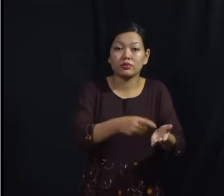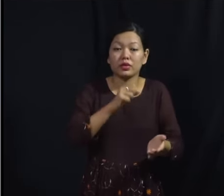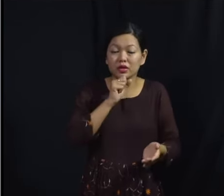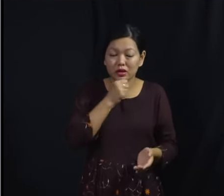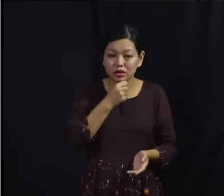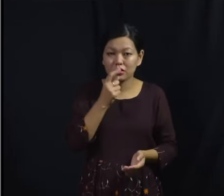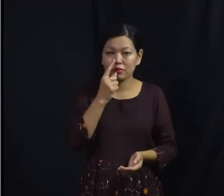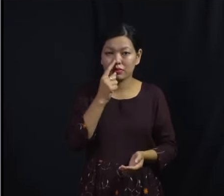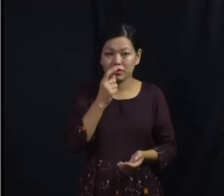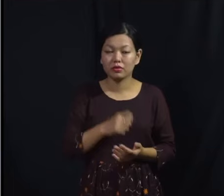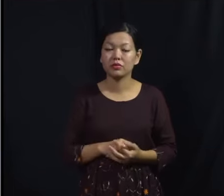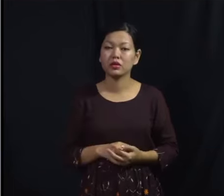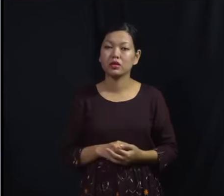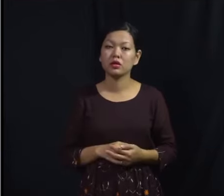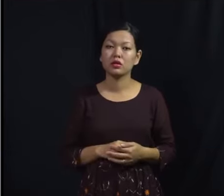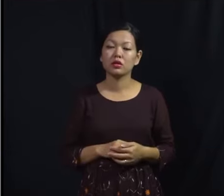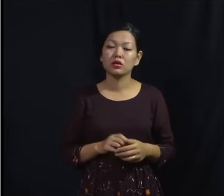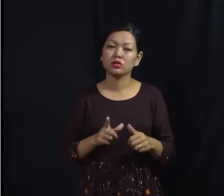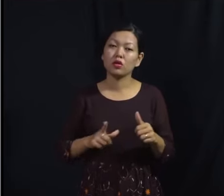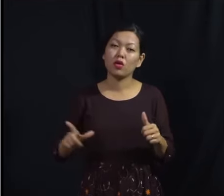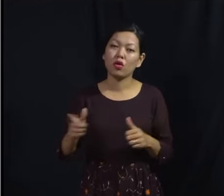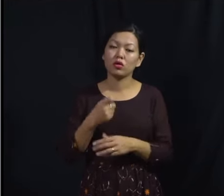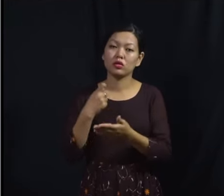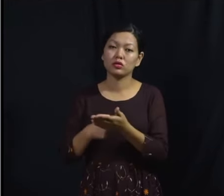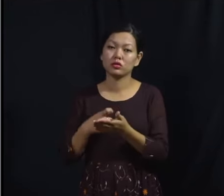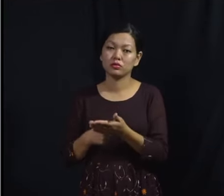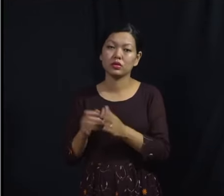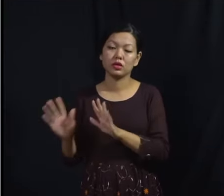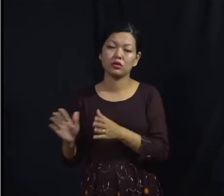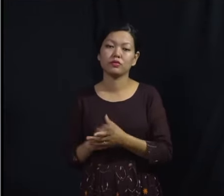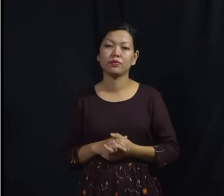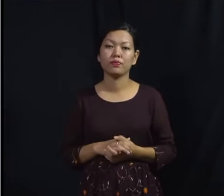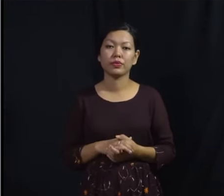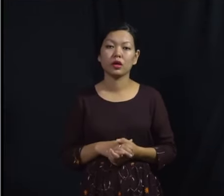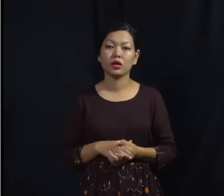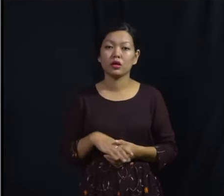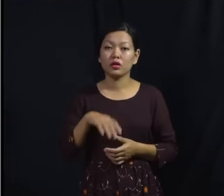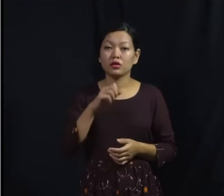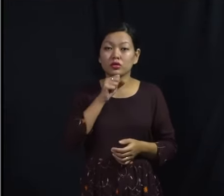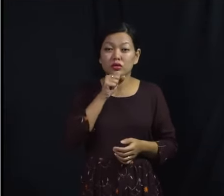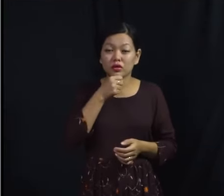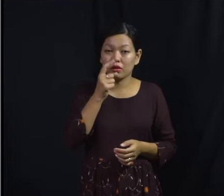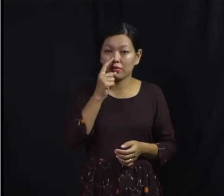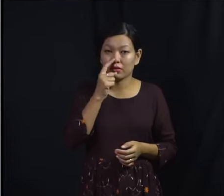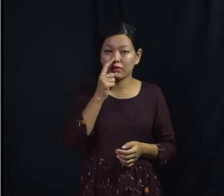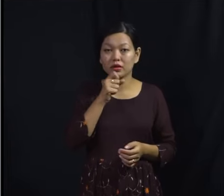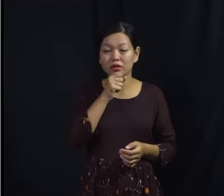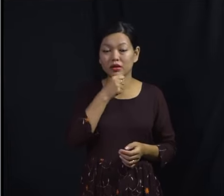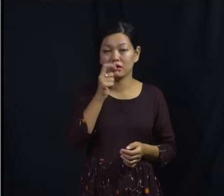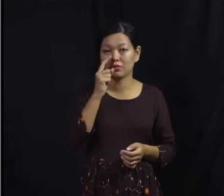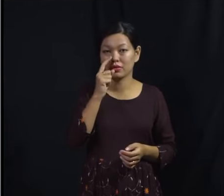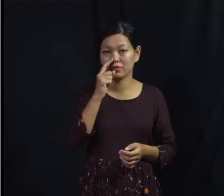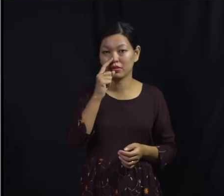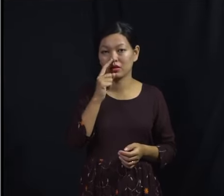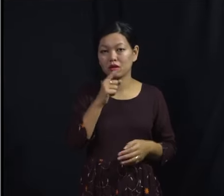grandmother has a very strong role or impact in the life of Susan. She is the one we In a typical setting,